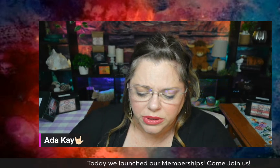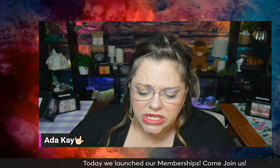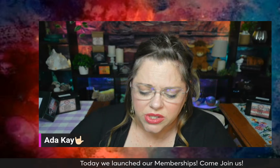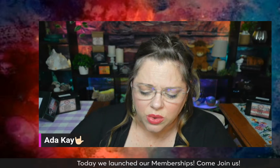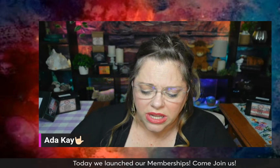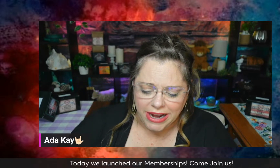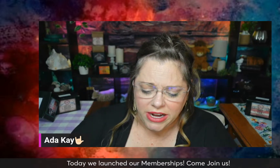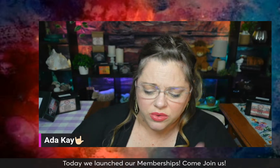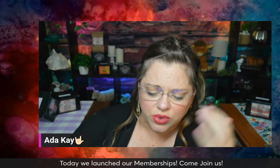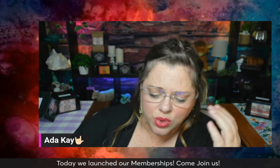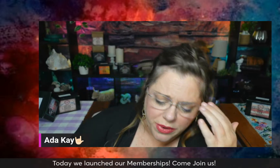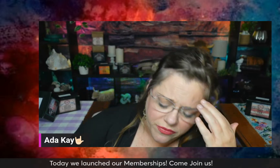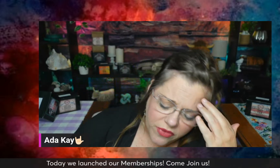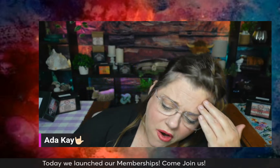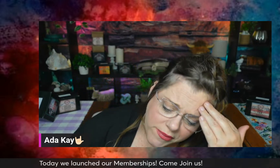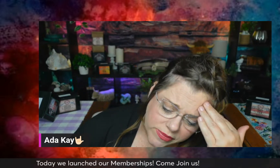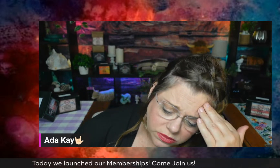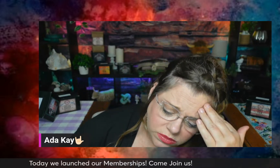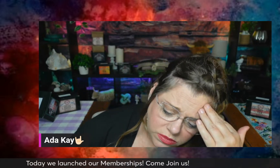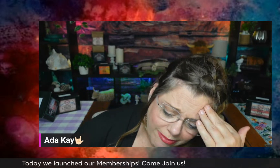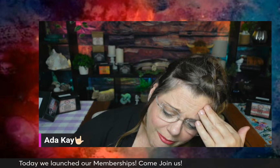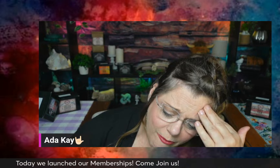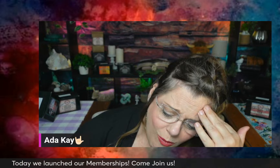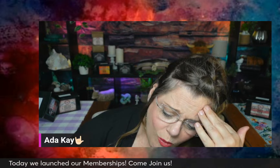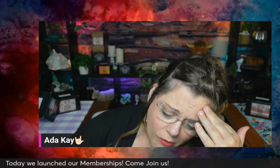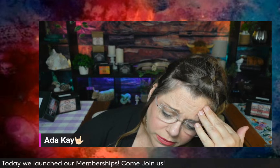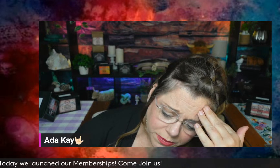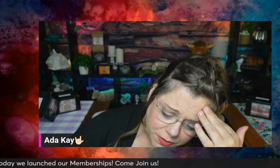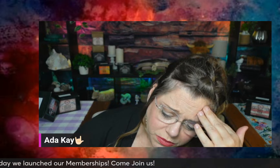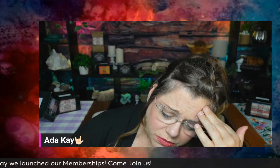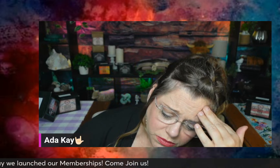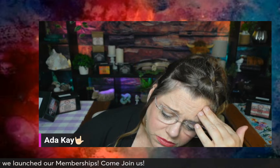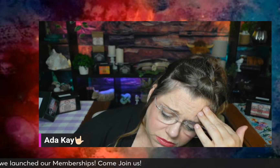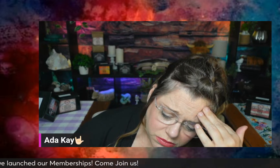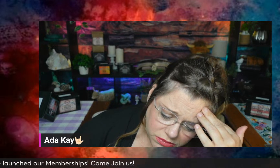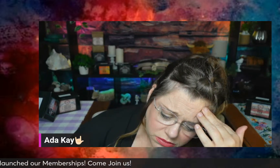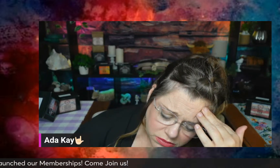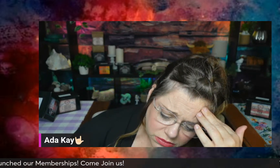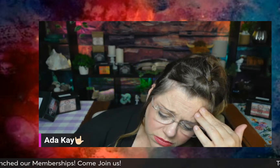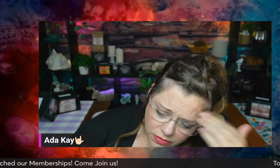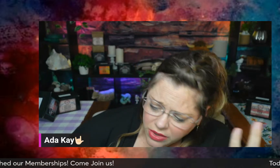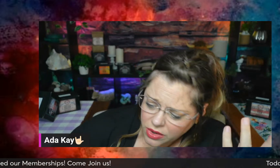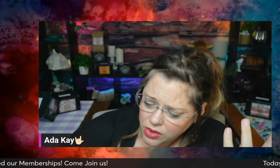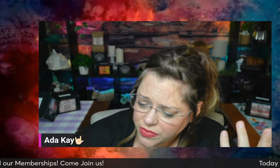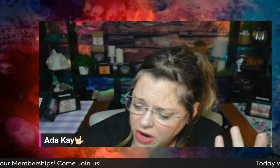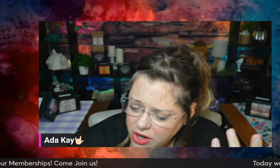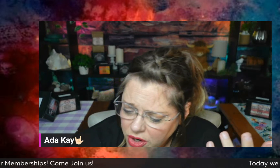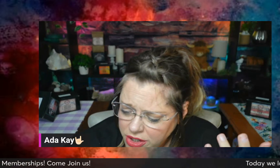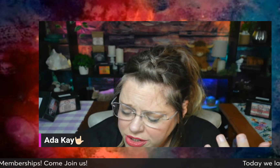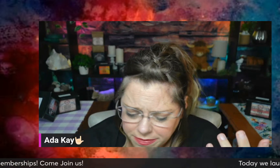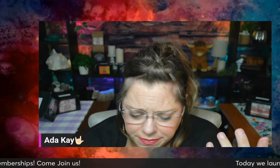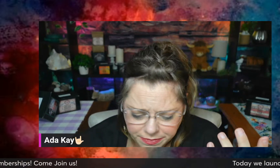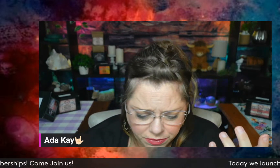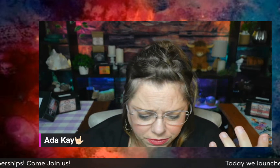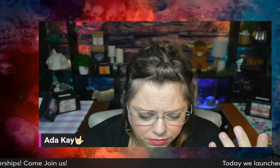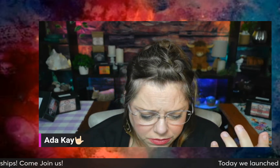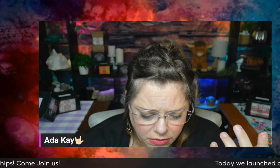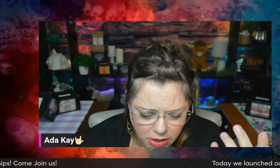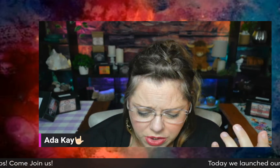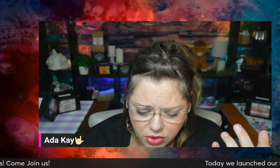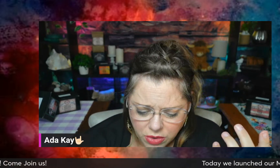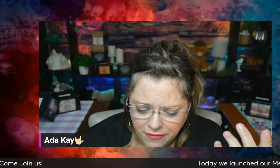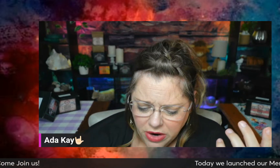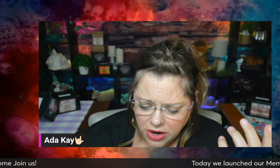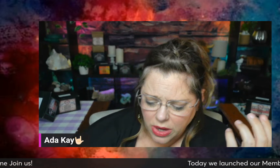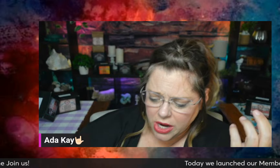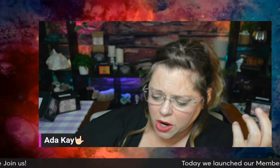Oh, please, old lady, don't trip and fall. There goes the fire trucks. Let